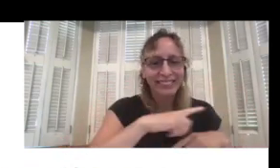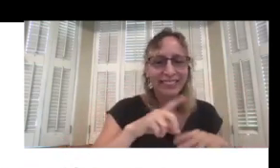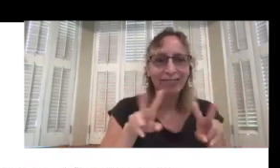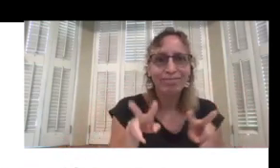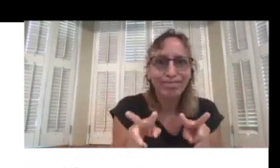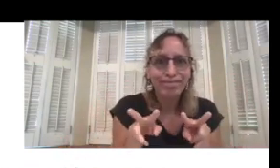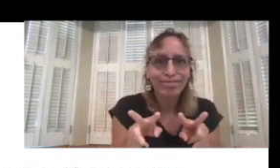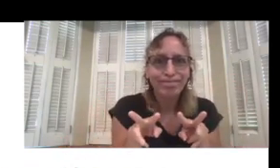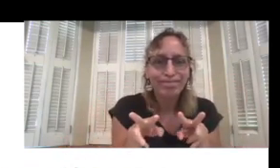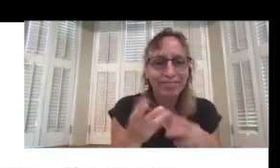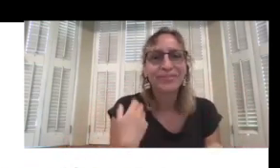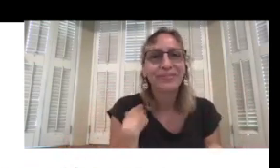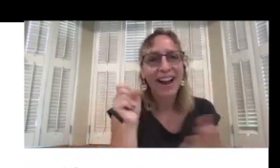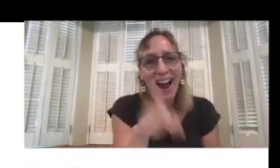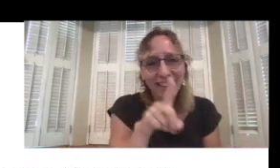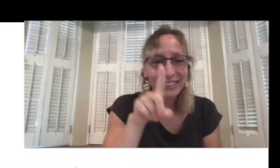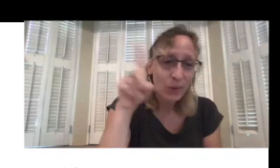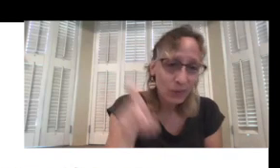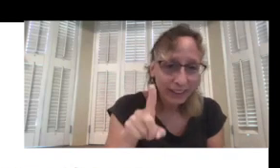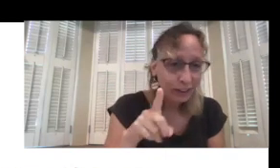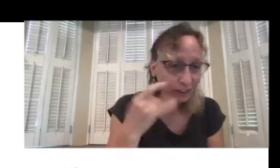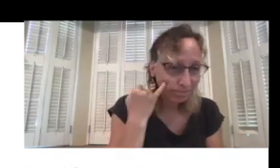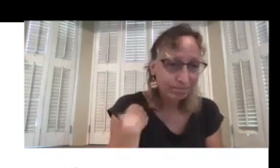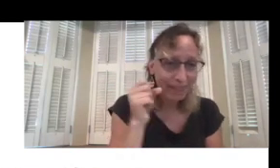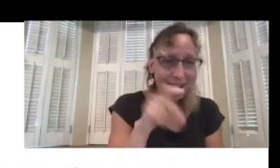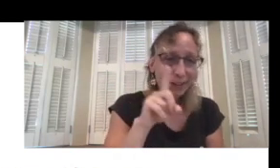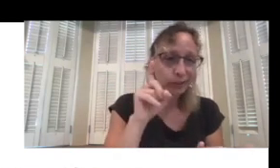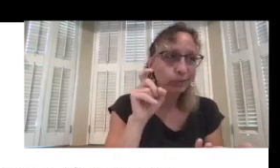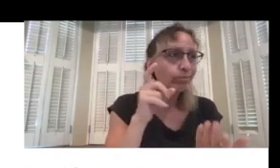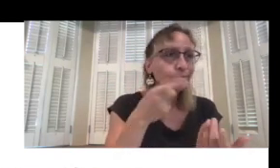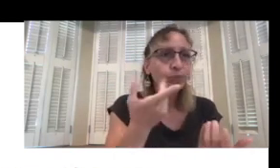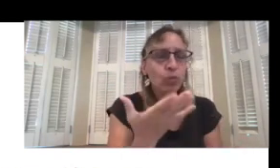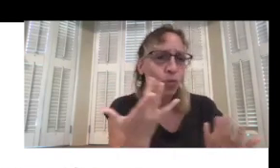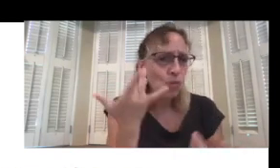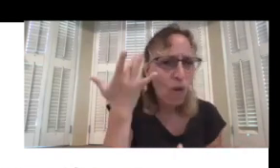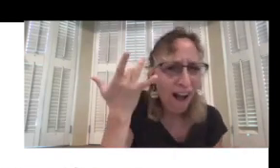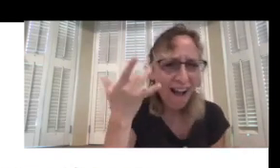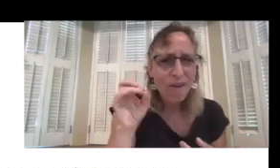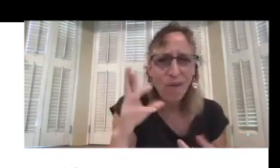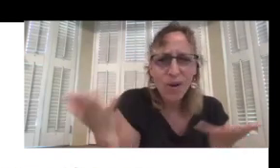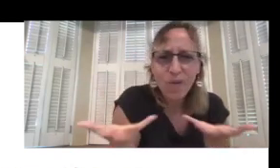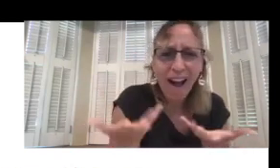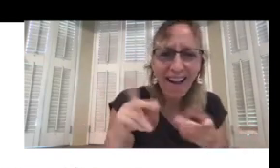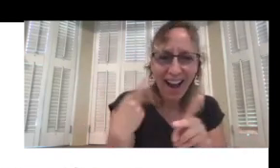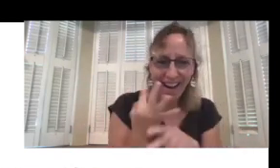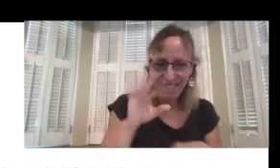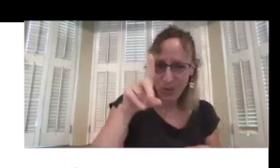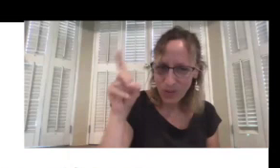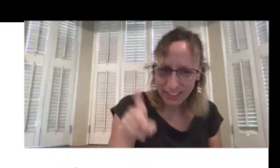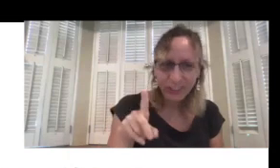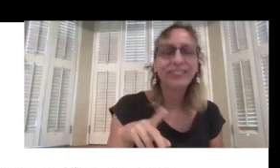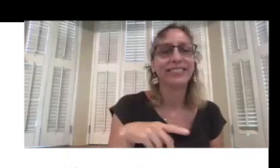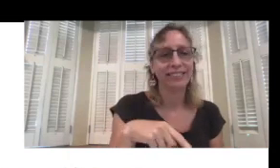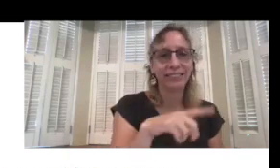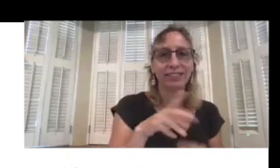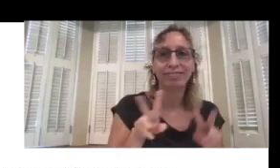beginning of the year, the freshmen would come in, and I would always ask them, you know, a question. For example, if I asked